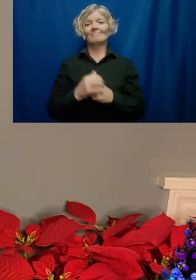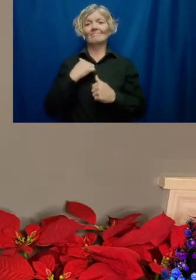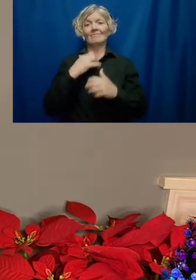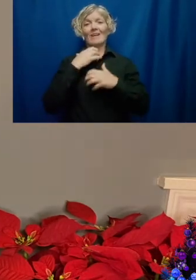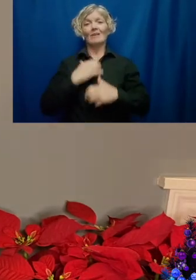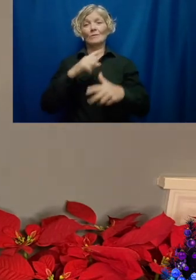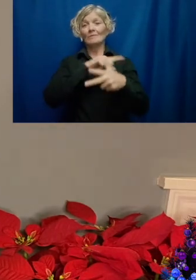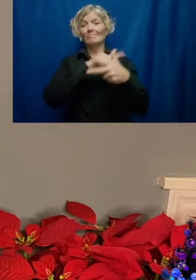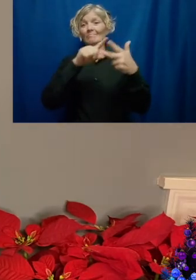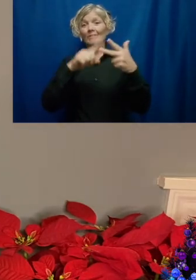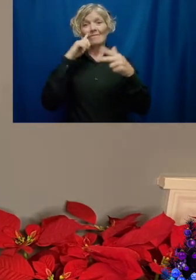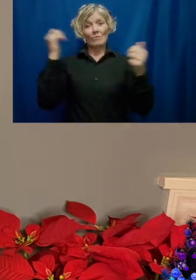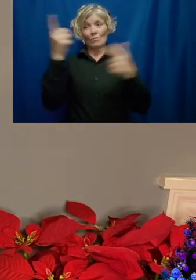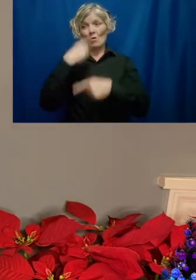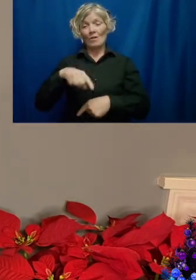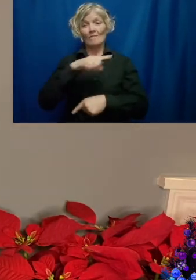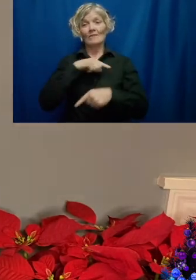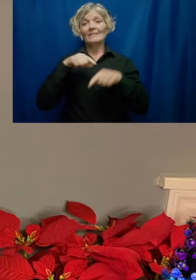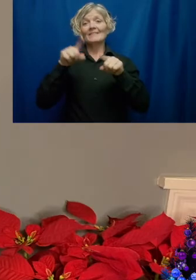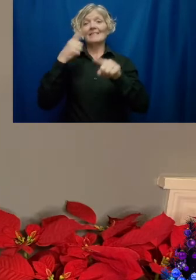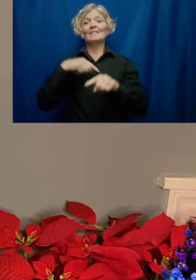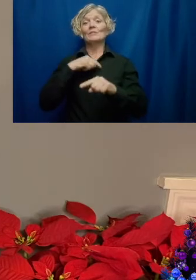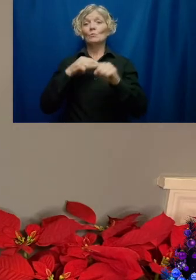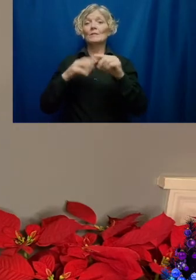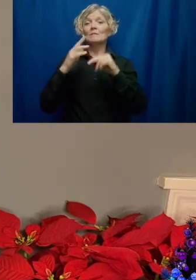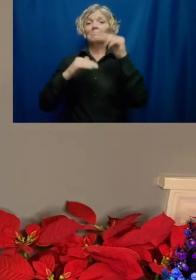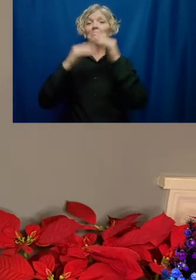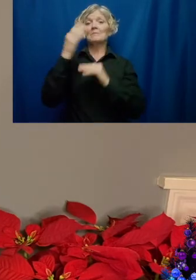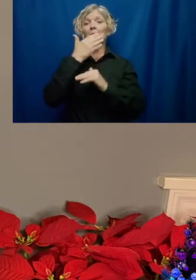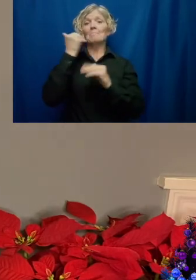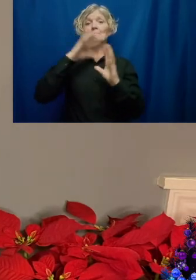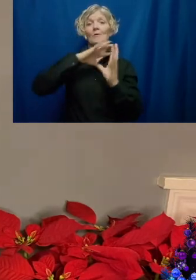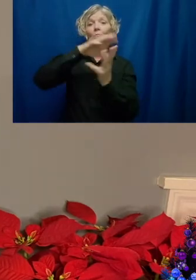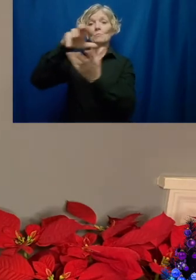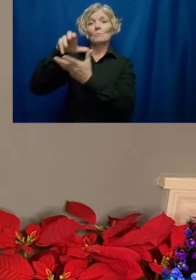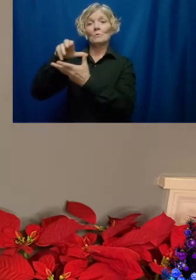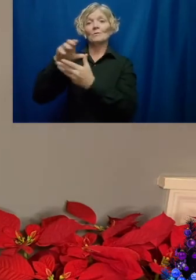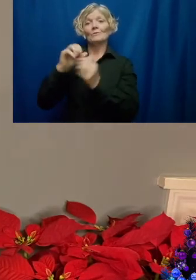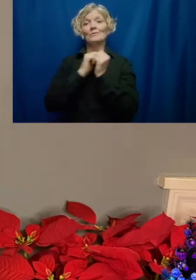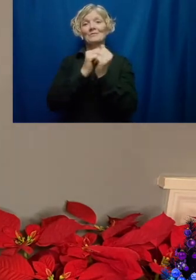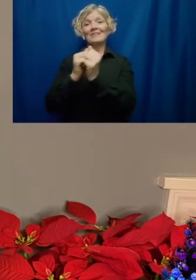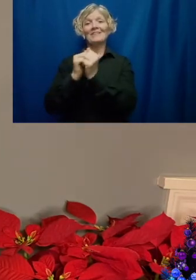I wish those things for all of us as we build a better world together.